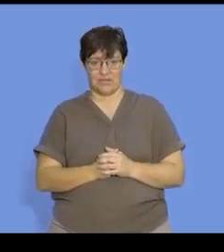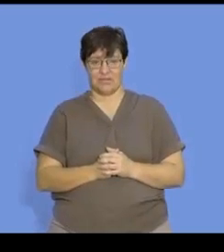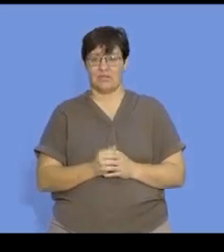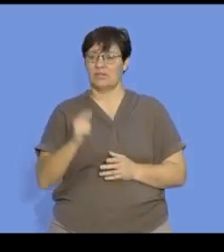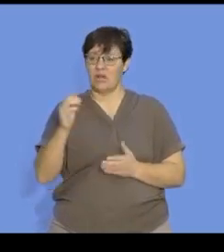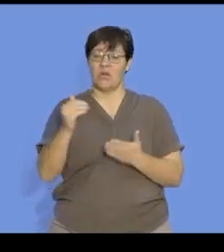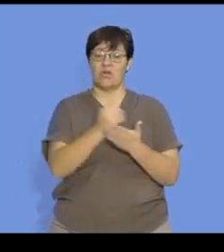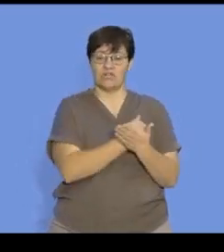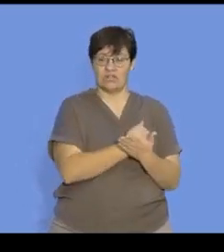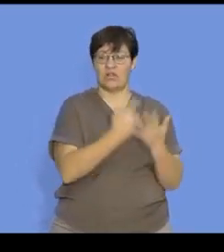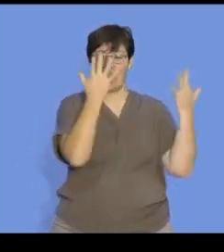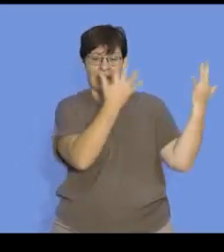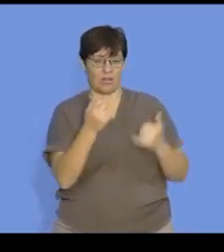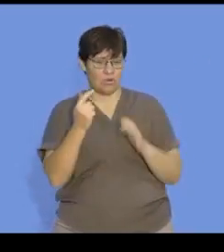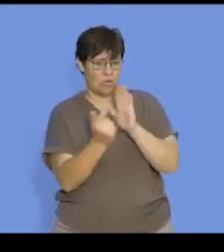law and calculations.